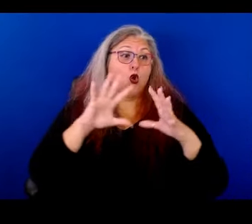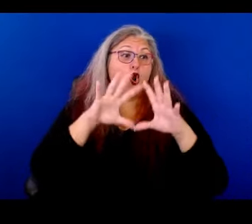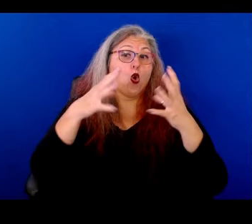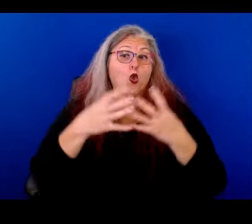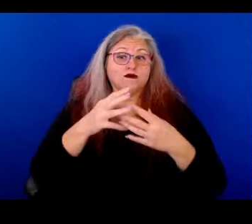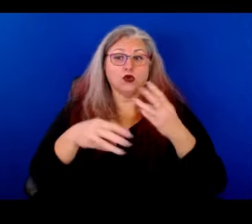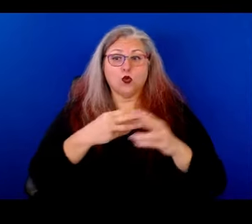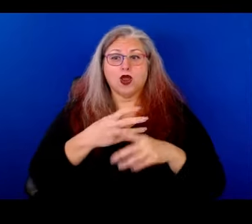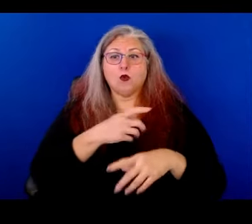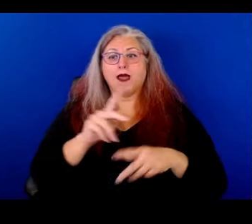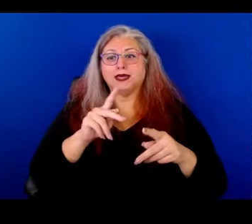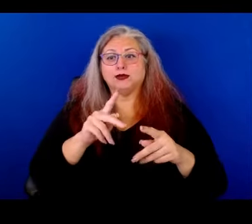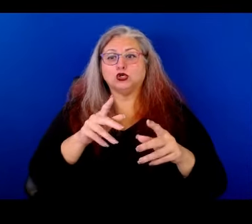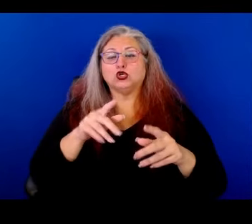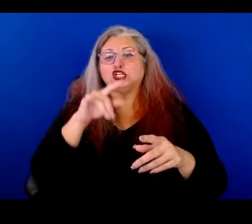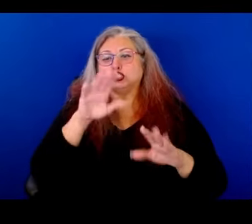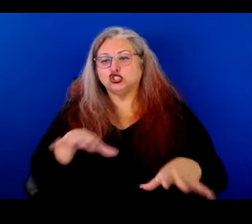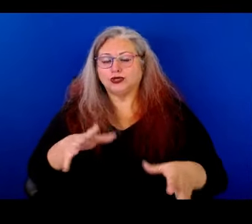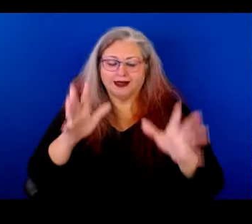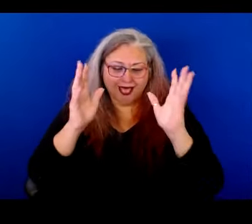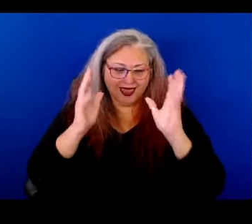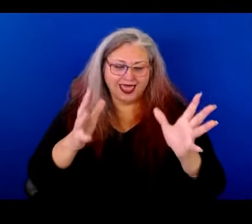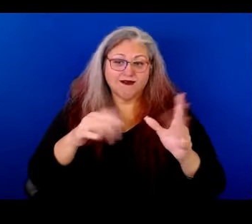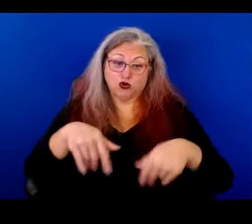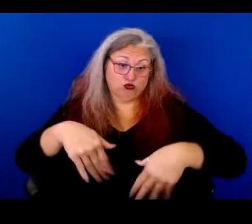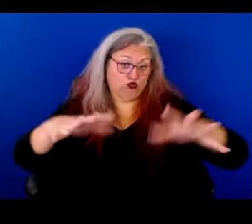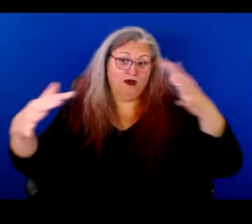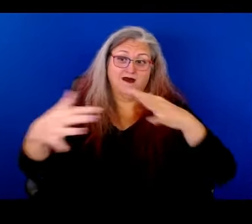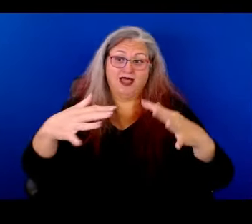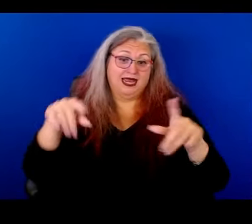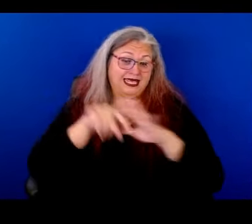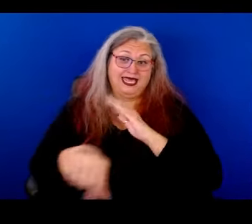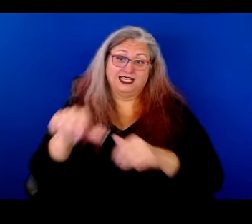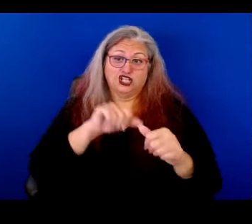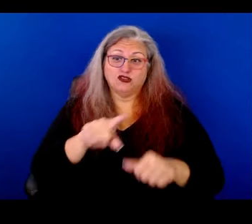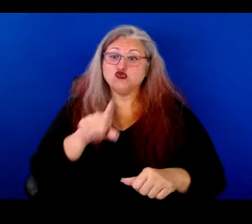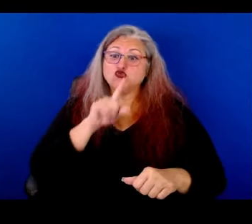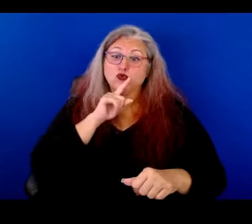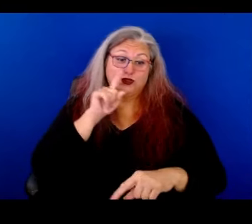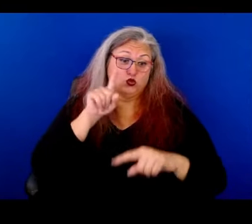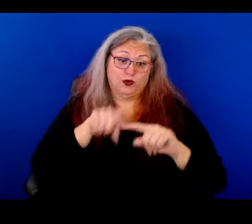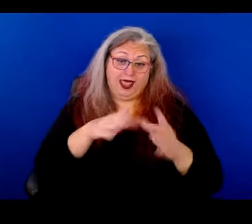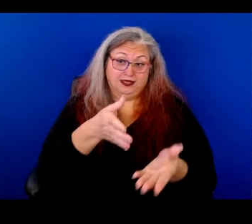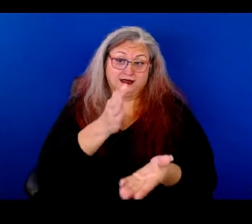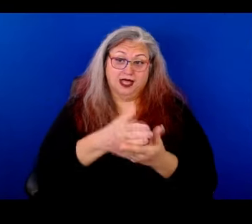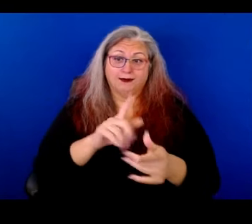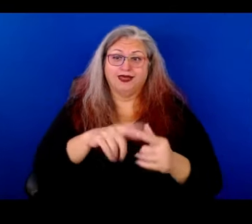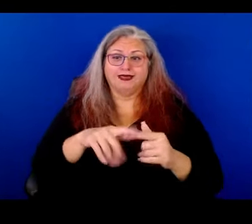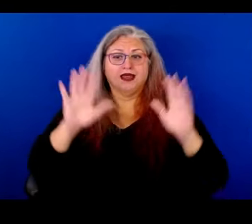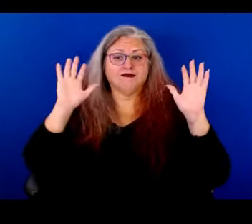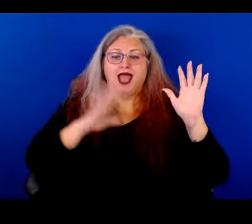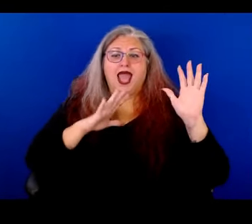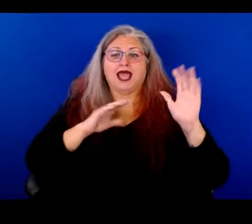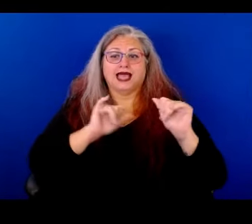I want everyone to leave children out and get back on the battlefields and like kill each other. If you really can't stop, then do it like